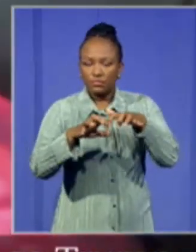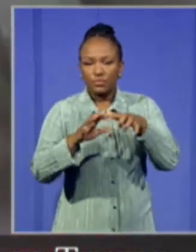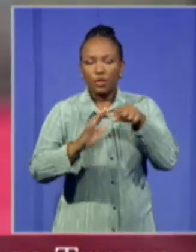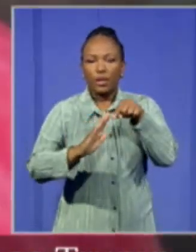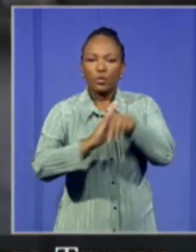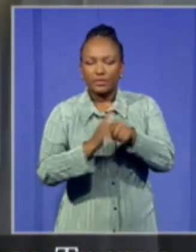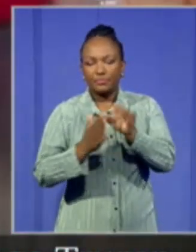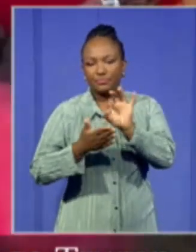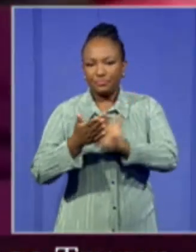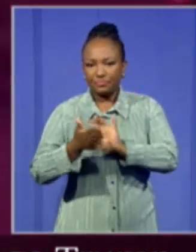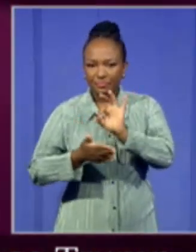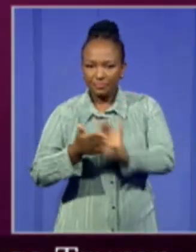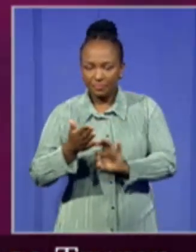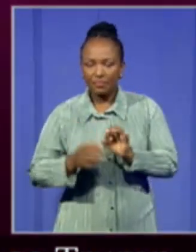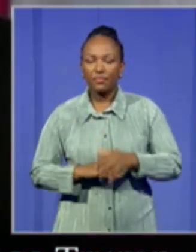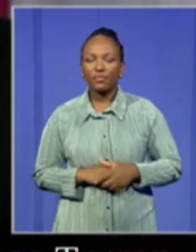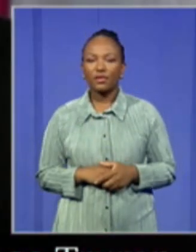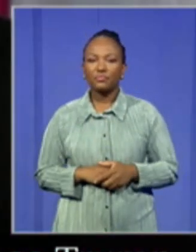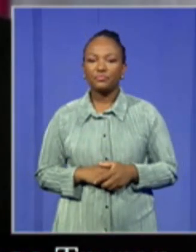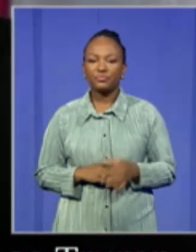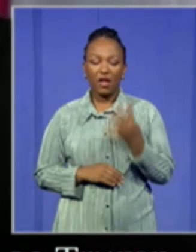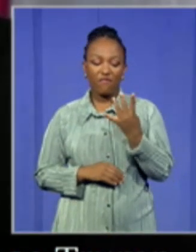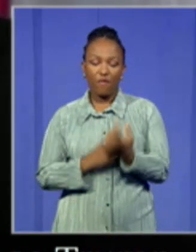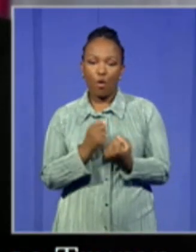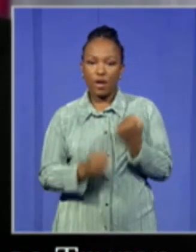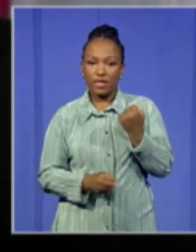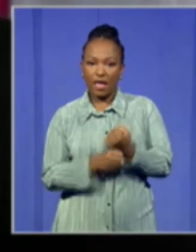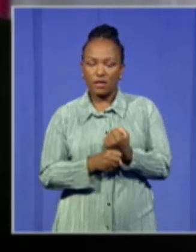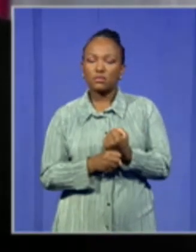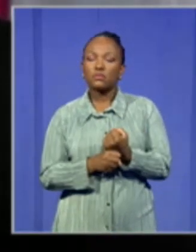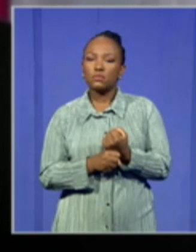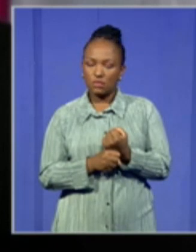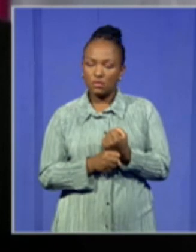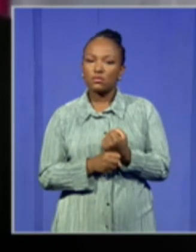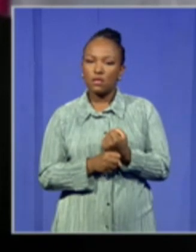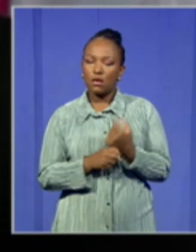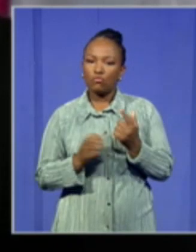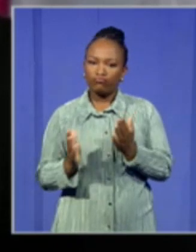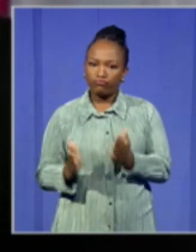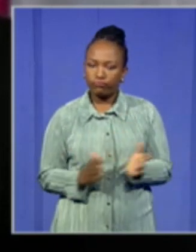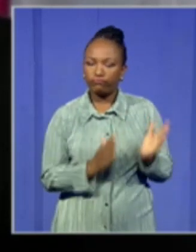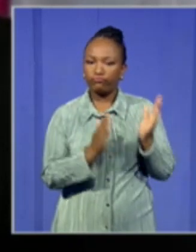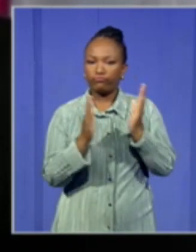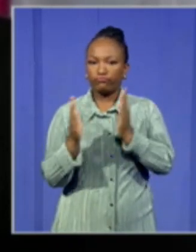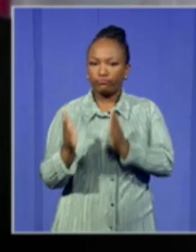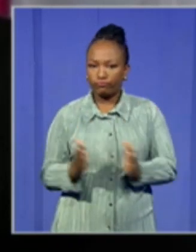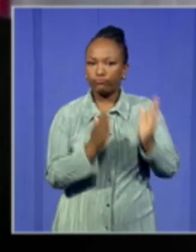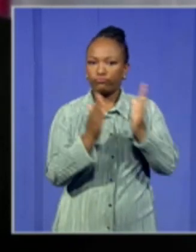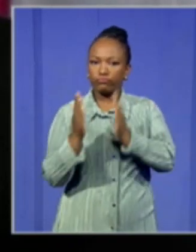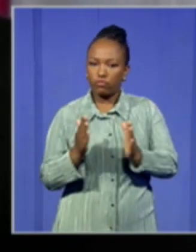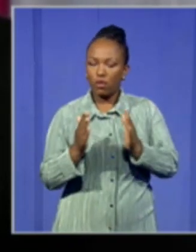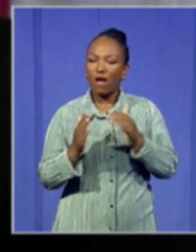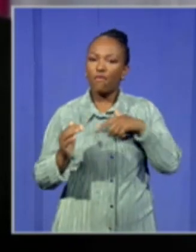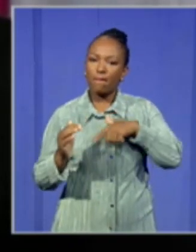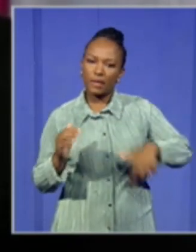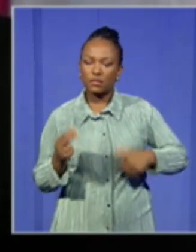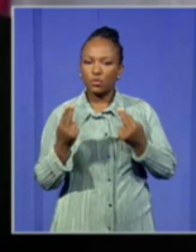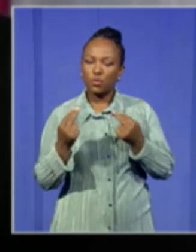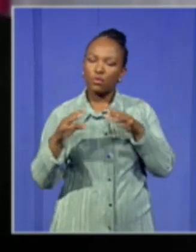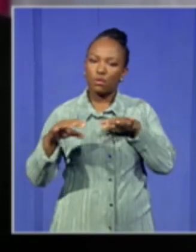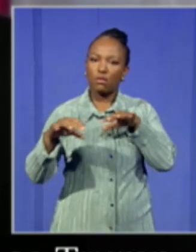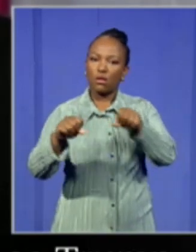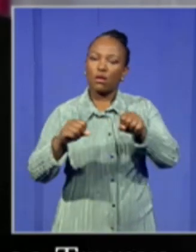Every 4 years, our city supports the peaceful transition of power We are proud of that responsibility and